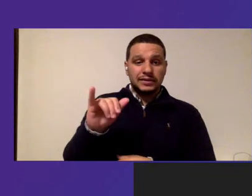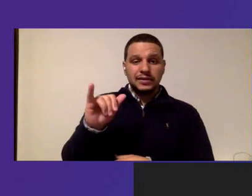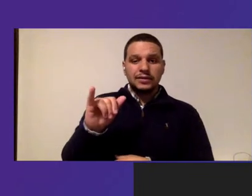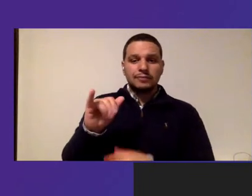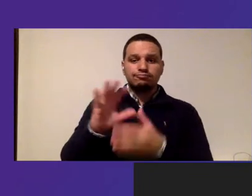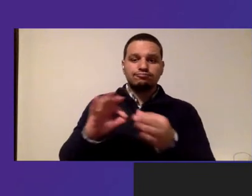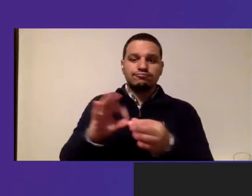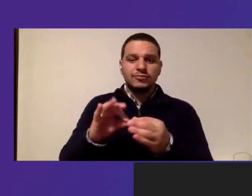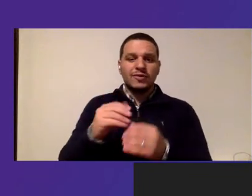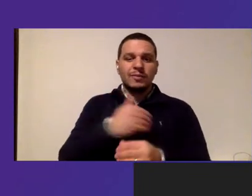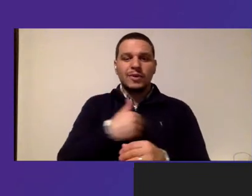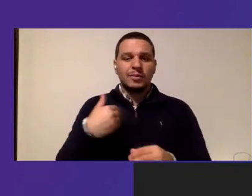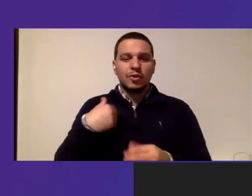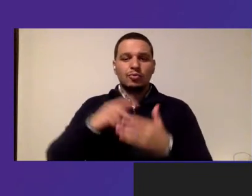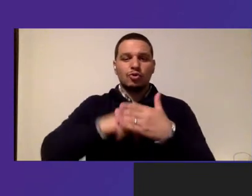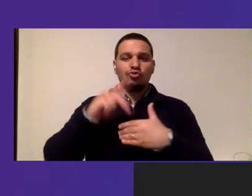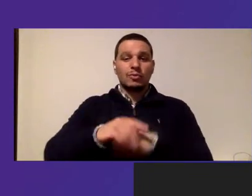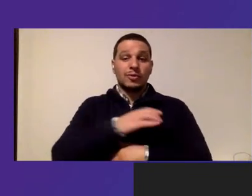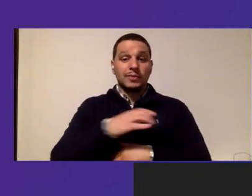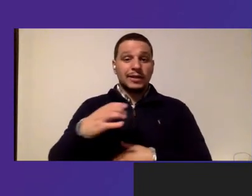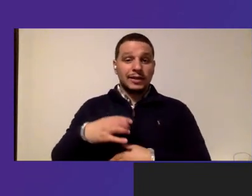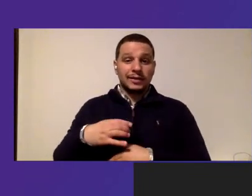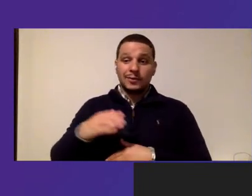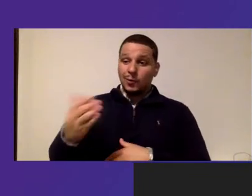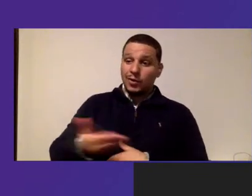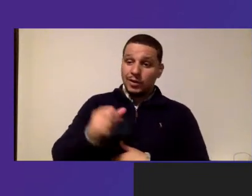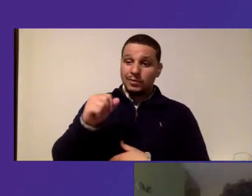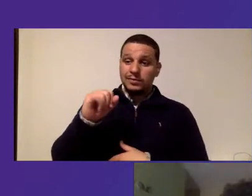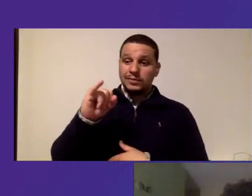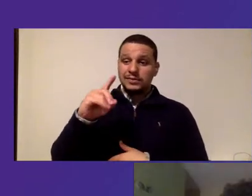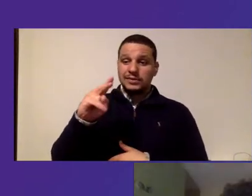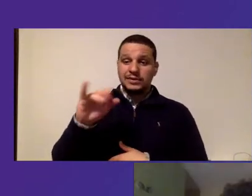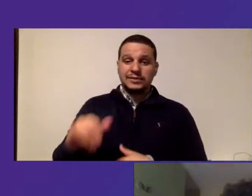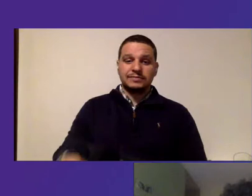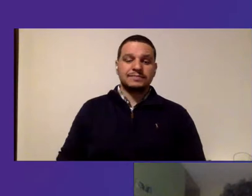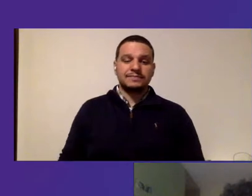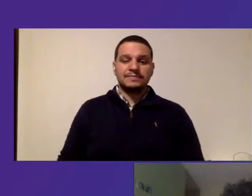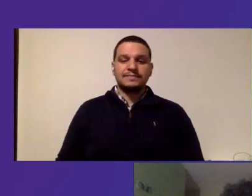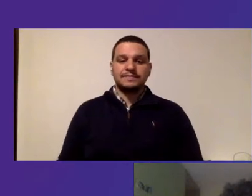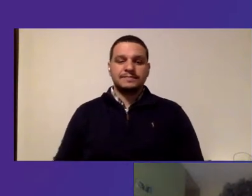of the Symposium Programming Committee. Welcome, Sydney.